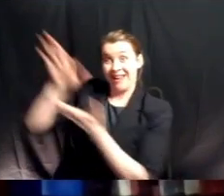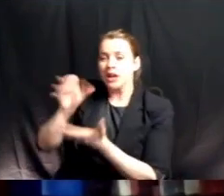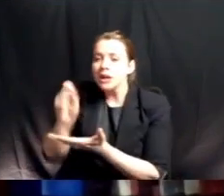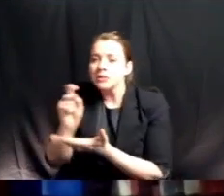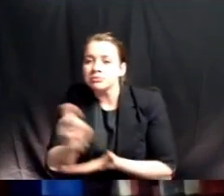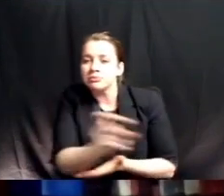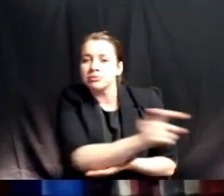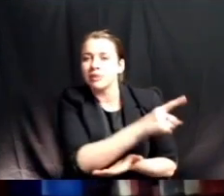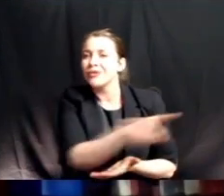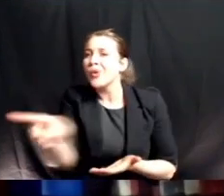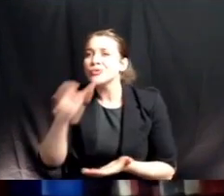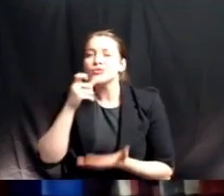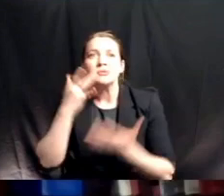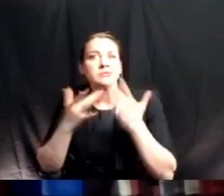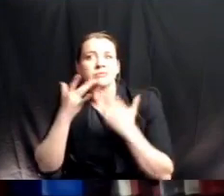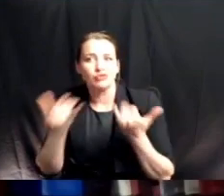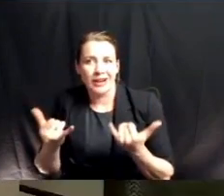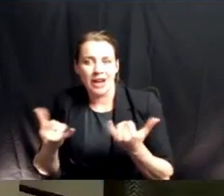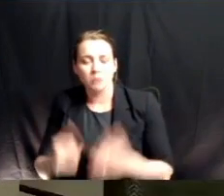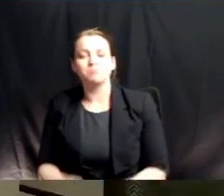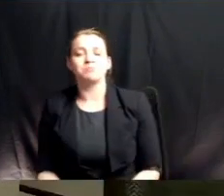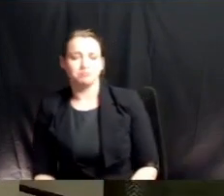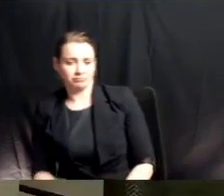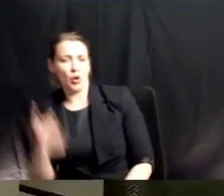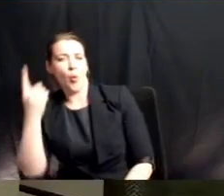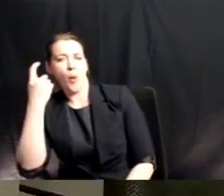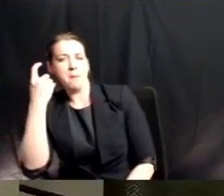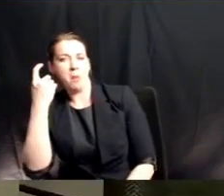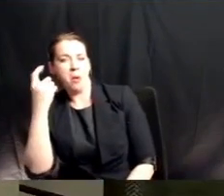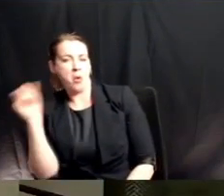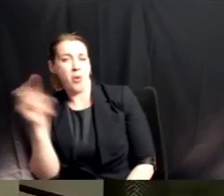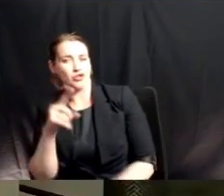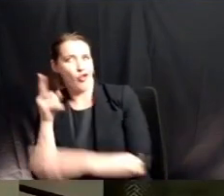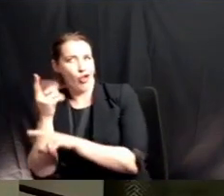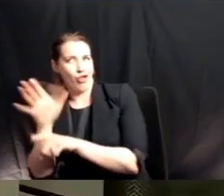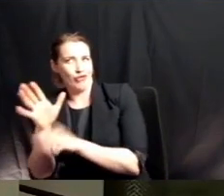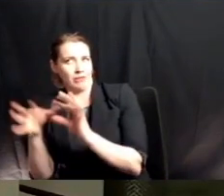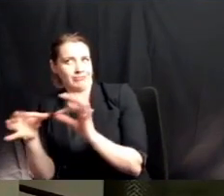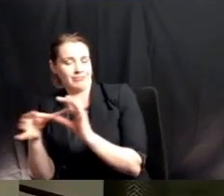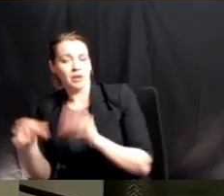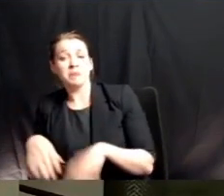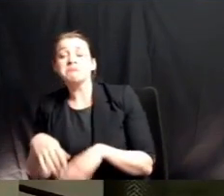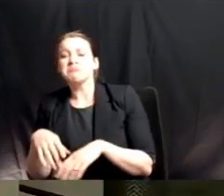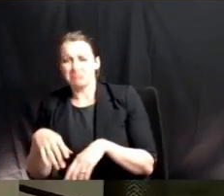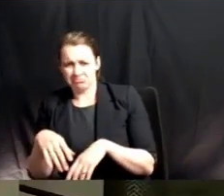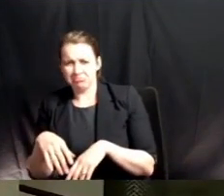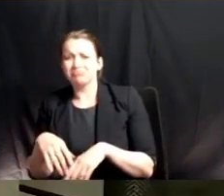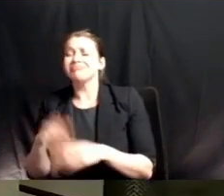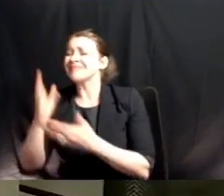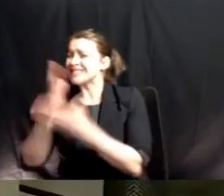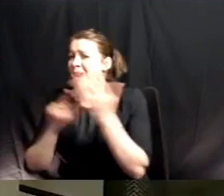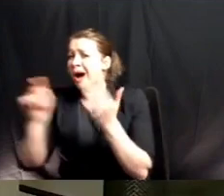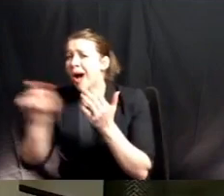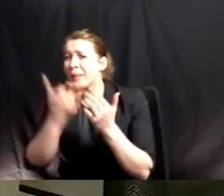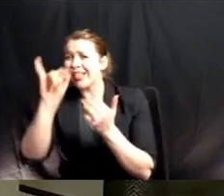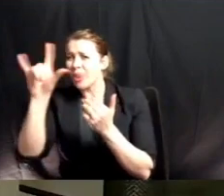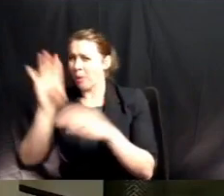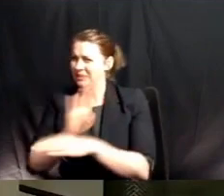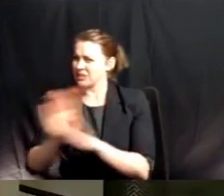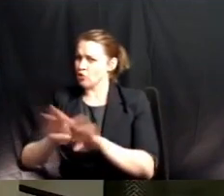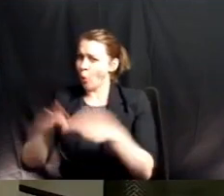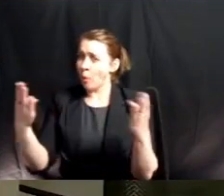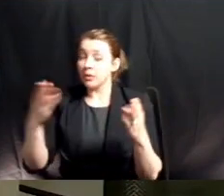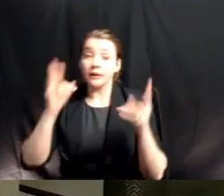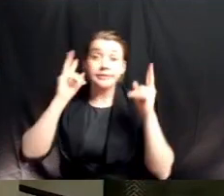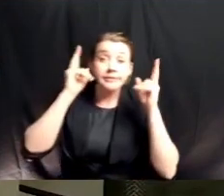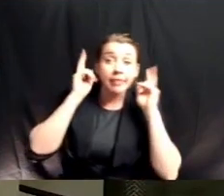dollars. Okay, and one more repeat question. Most states around Illinois are reopened in some way, with salons, etc., being allowed to reopen. Many